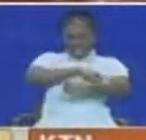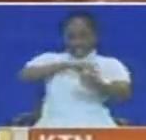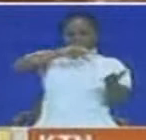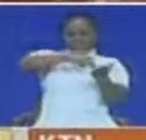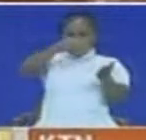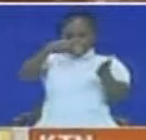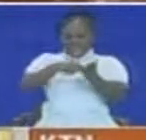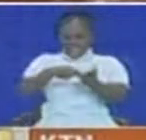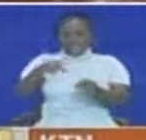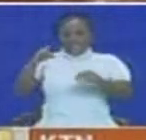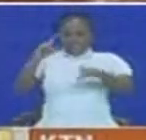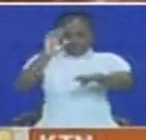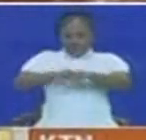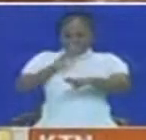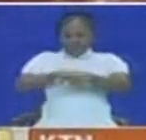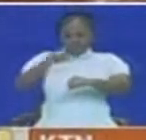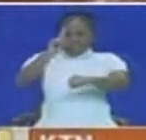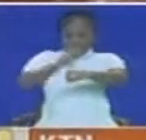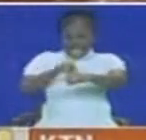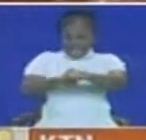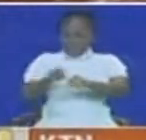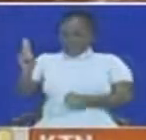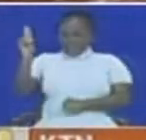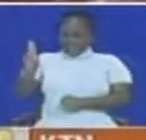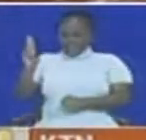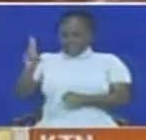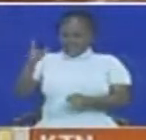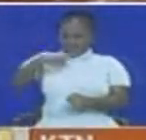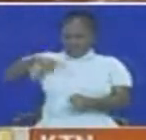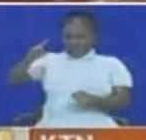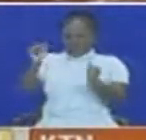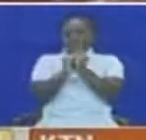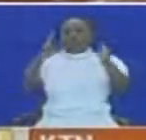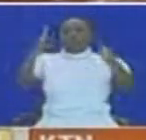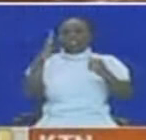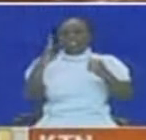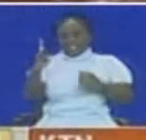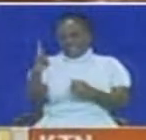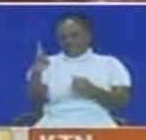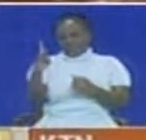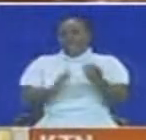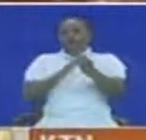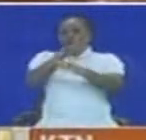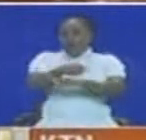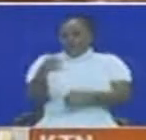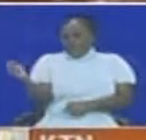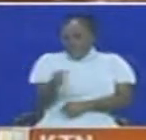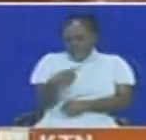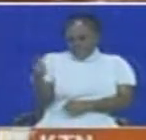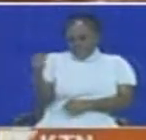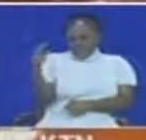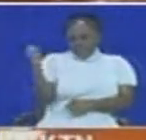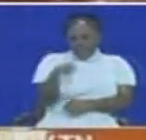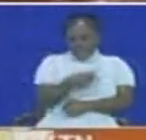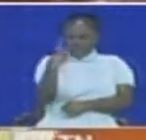the reasonable period within which the president ought to have acted is 14 days. And to go past 1 month, 2 months, 3